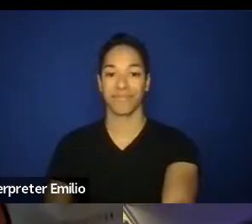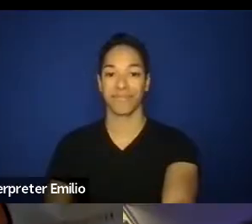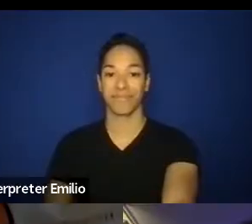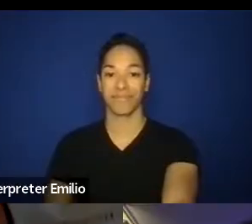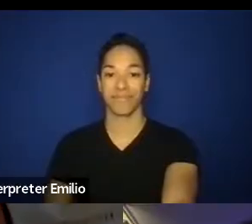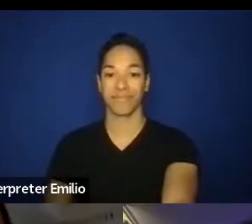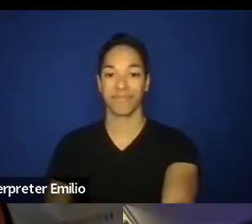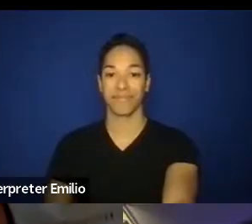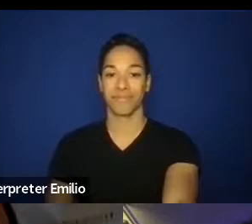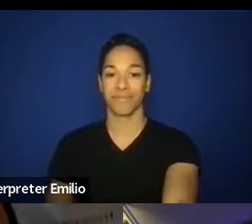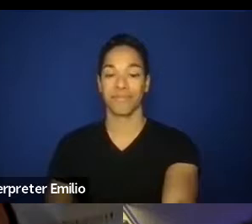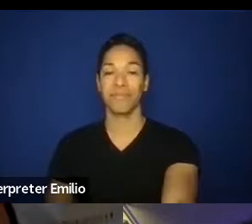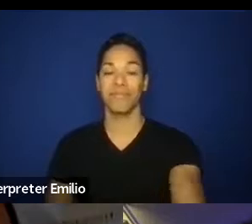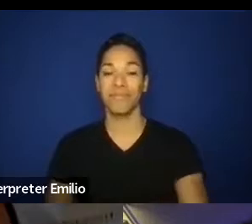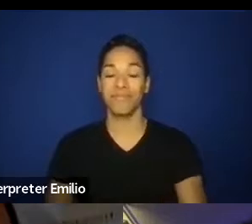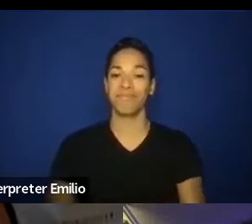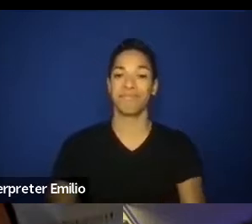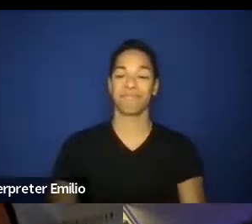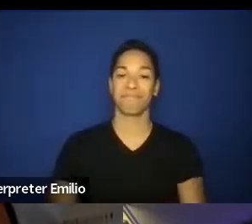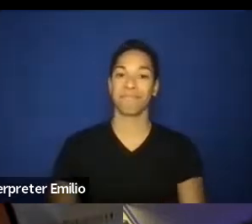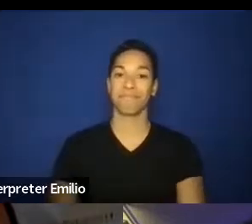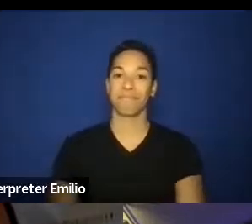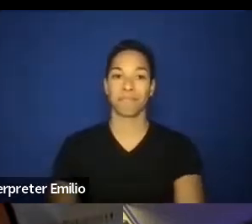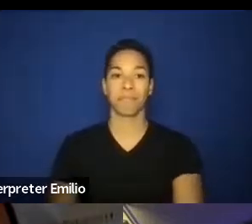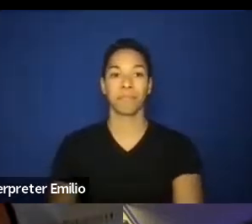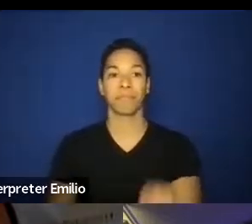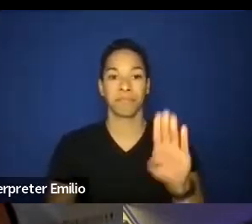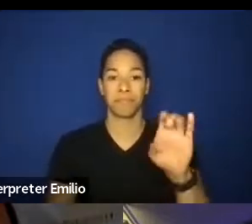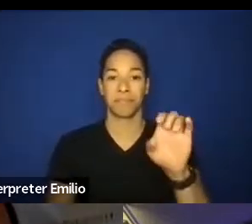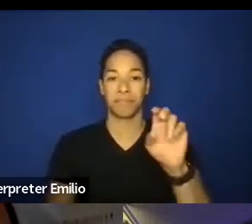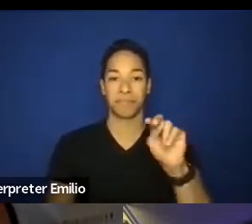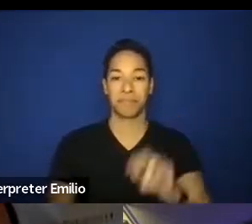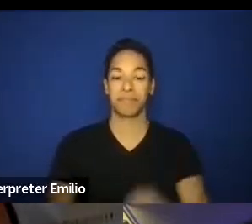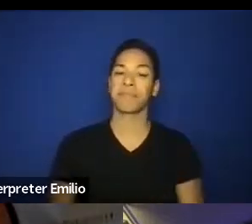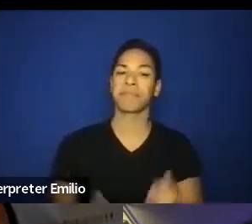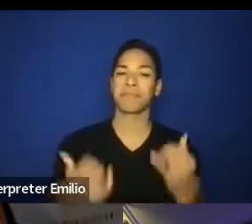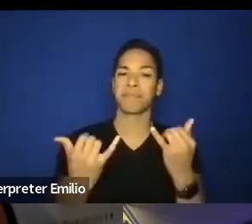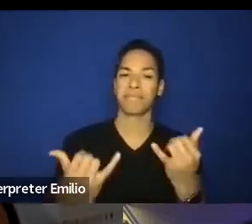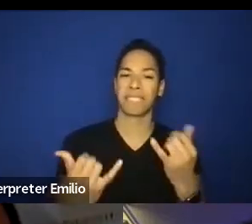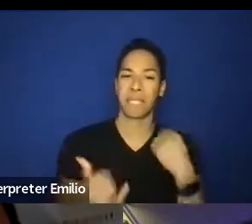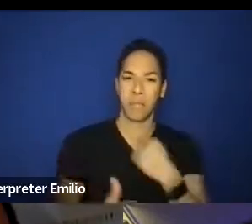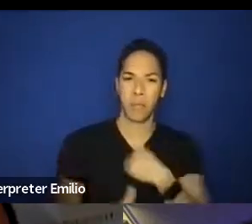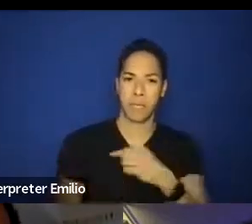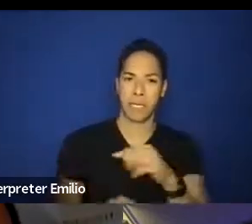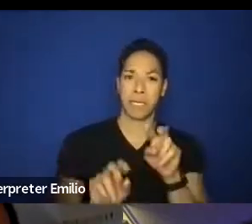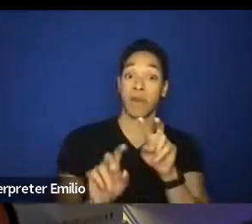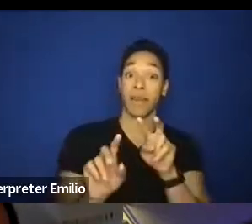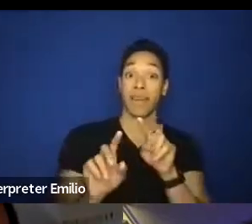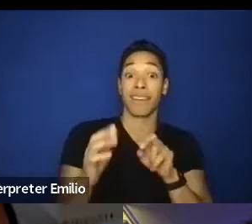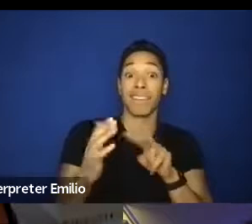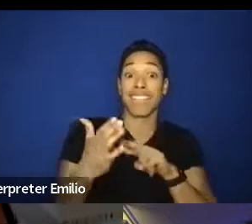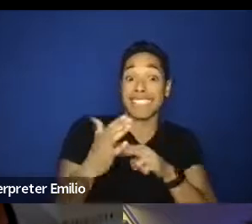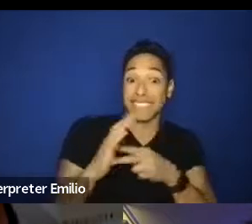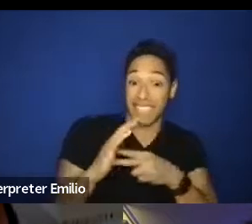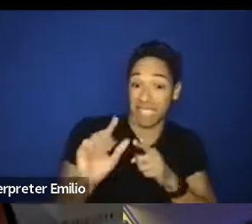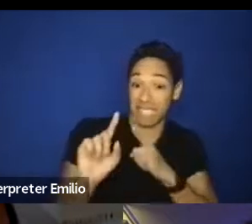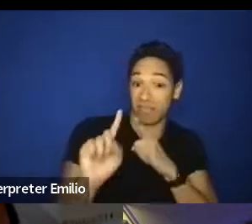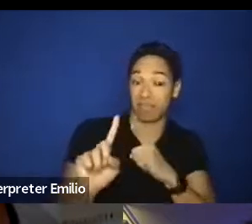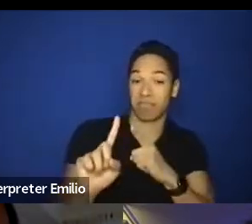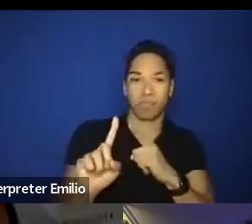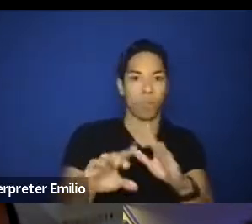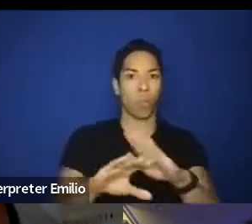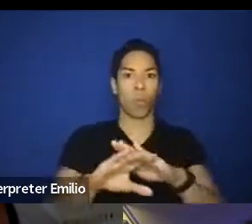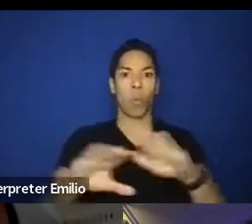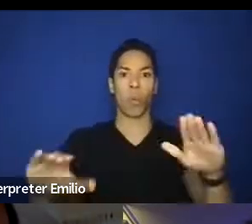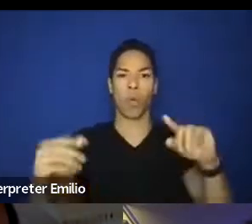we look so much right now in terms of we don't want to do harm, rightfully so.